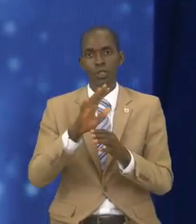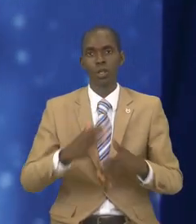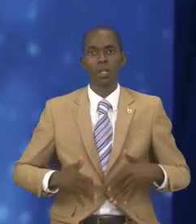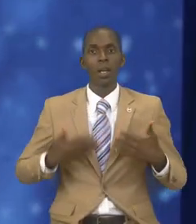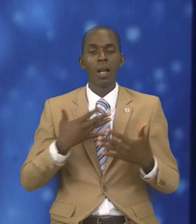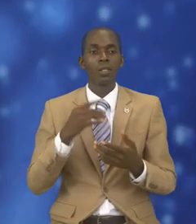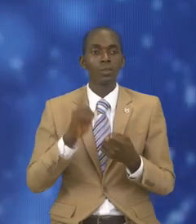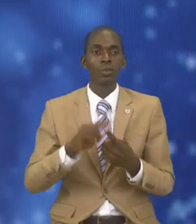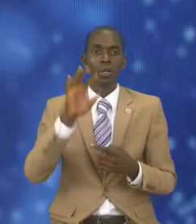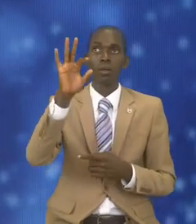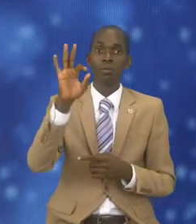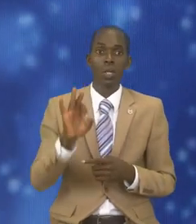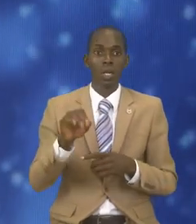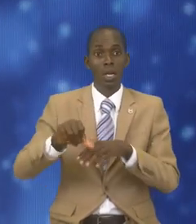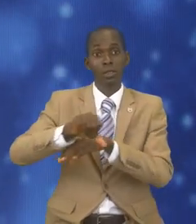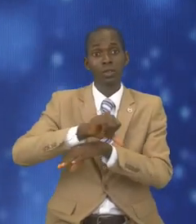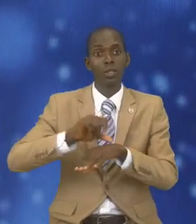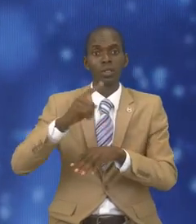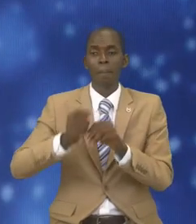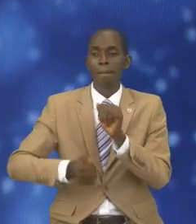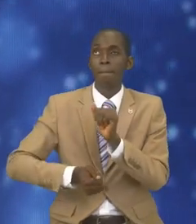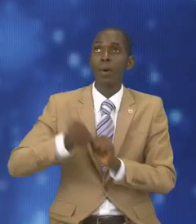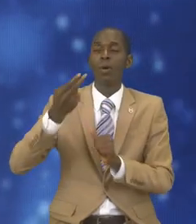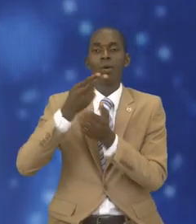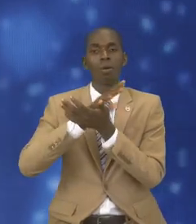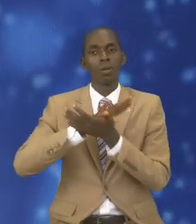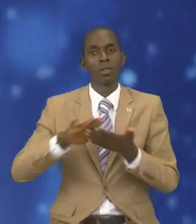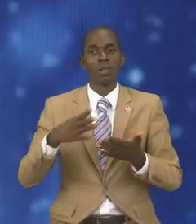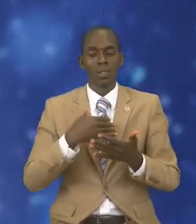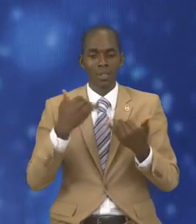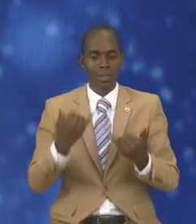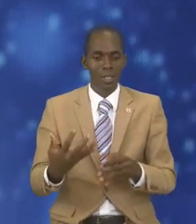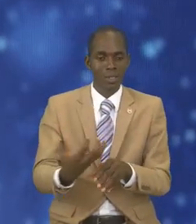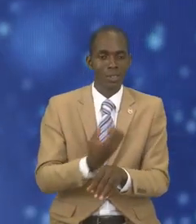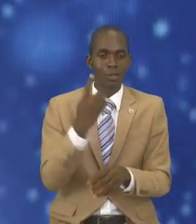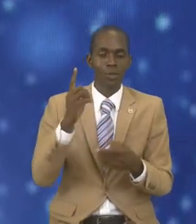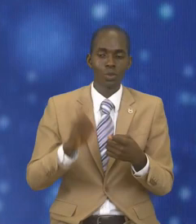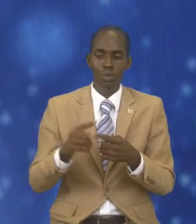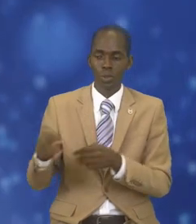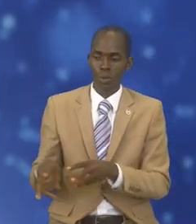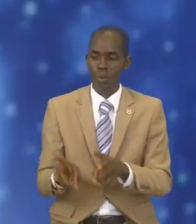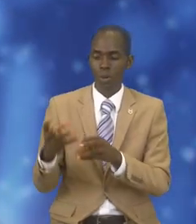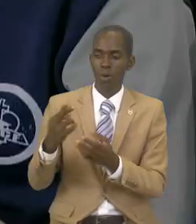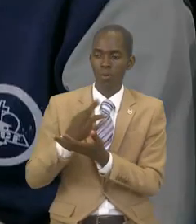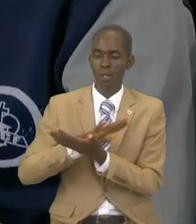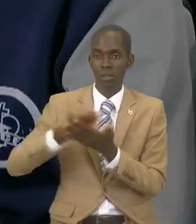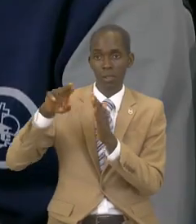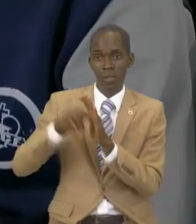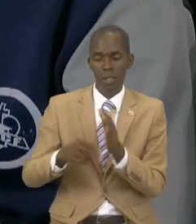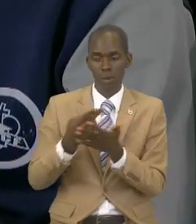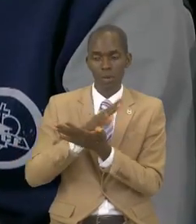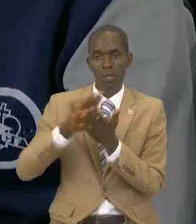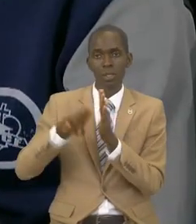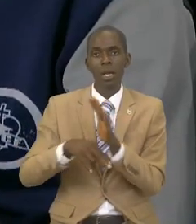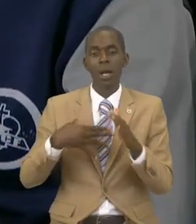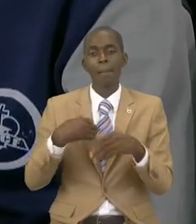and anoint the most holy. It then gets you into the path of righteousness and holiness, and he makes